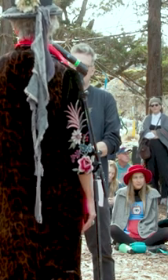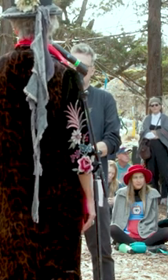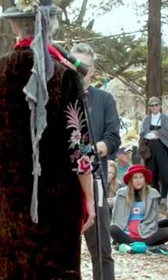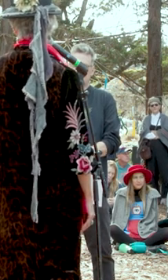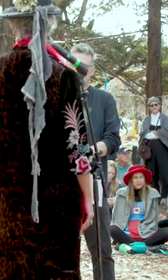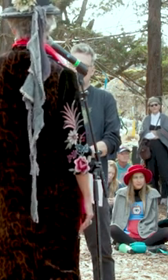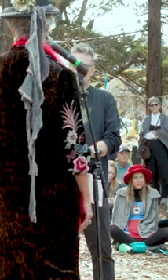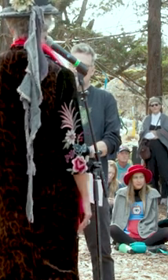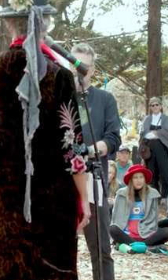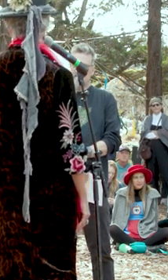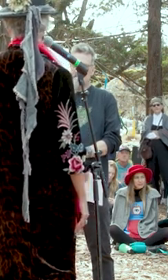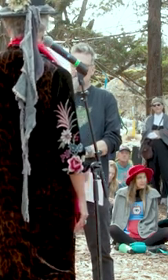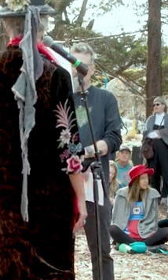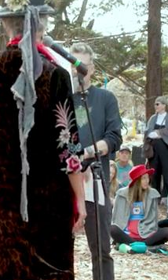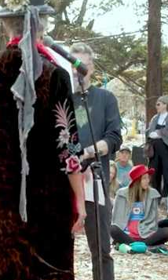Cat,